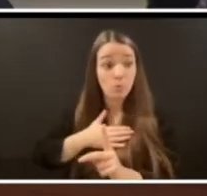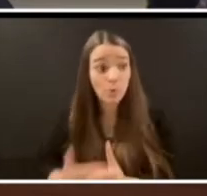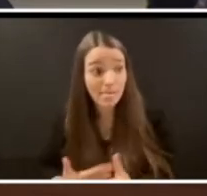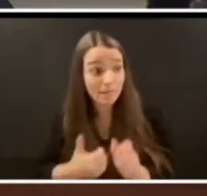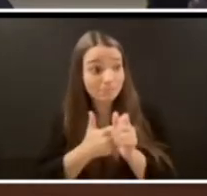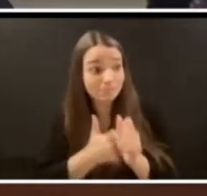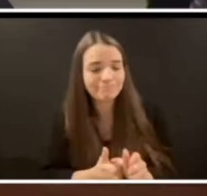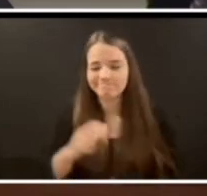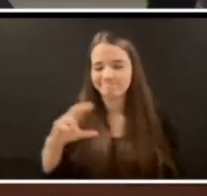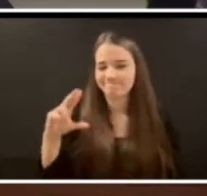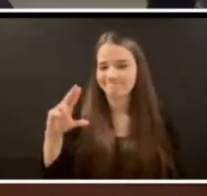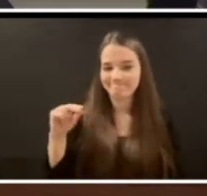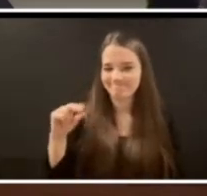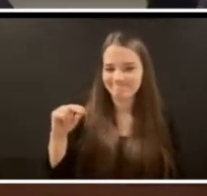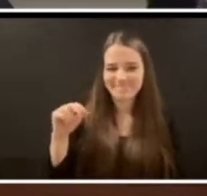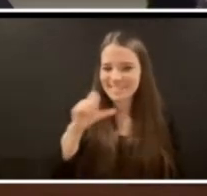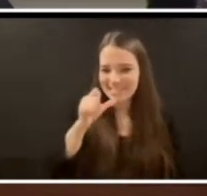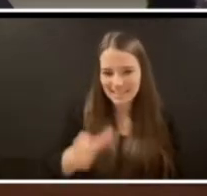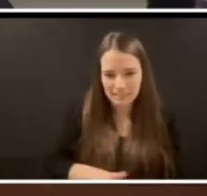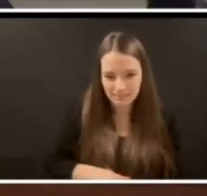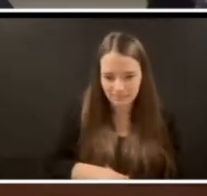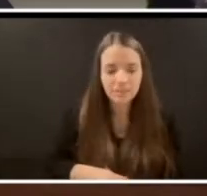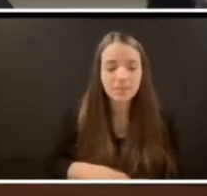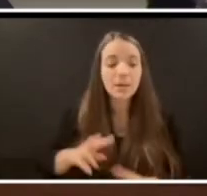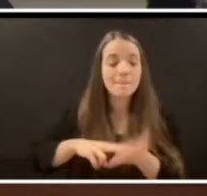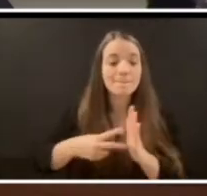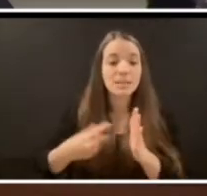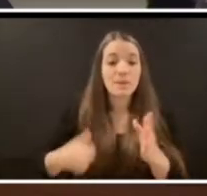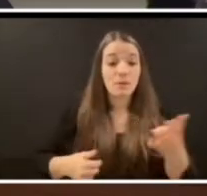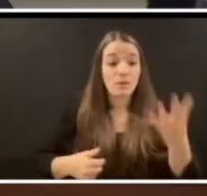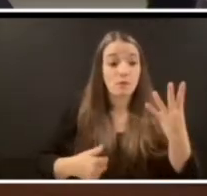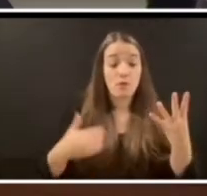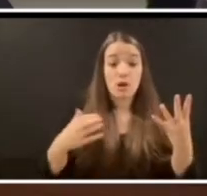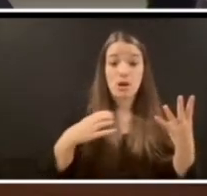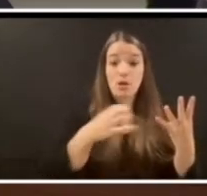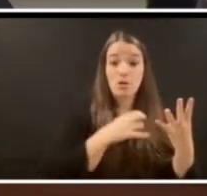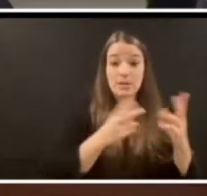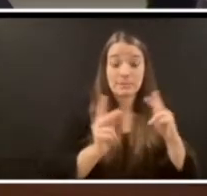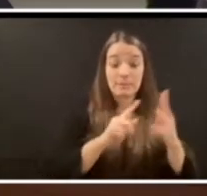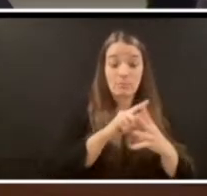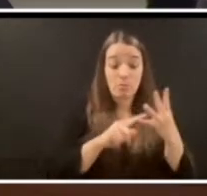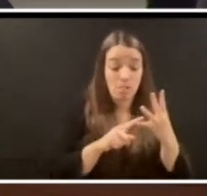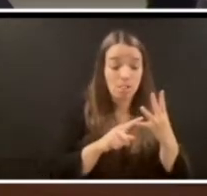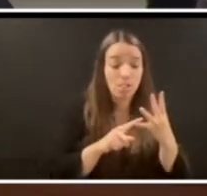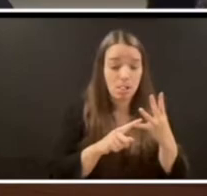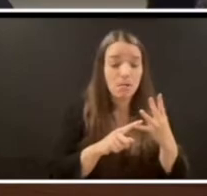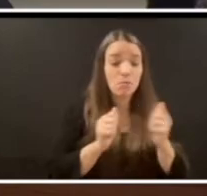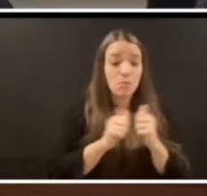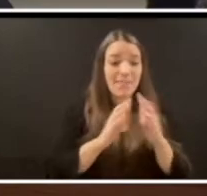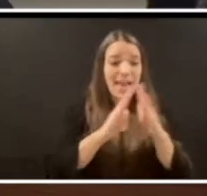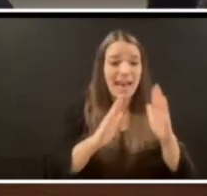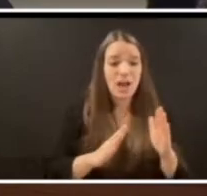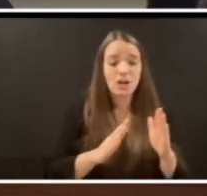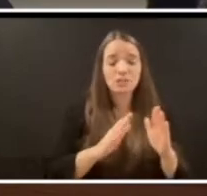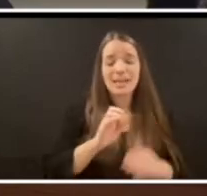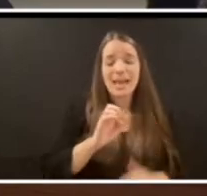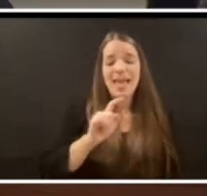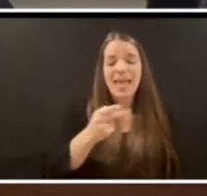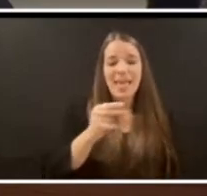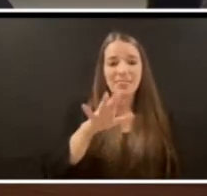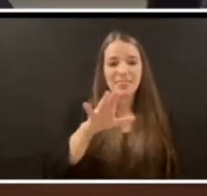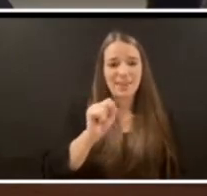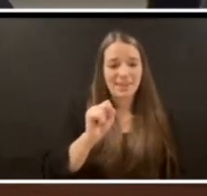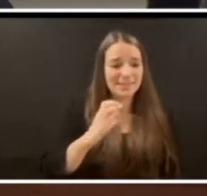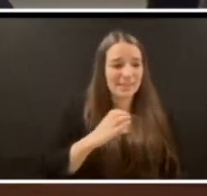now referring 4 members of Congress for appropriate sanction by the House Ethics Committee for failure to comply